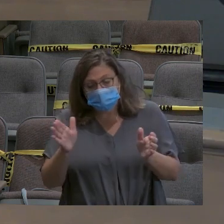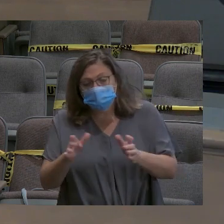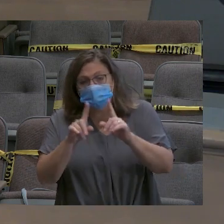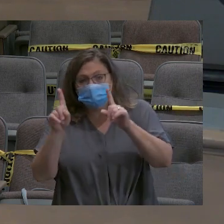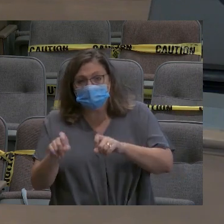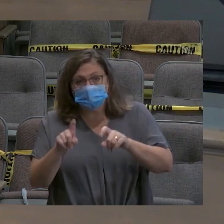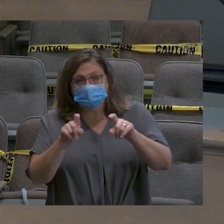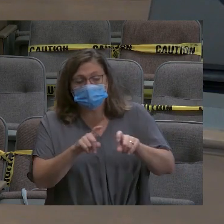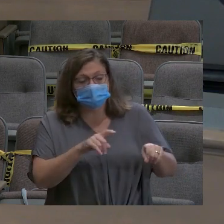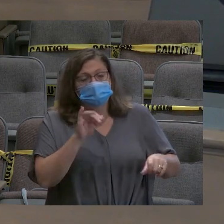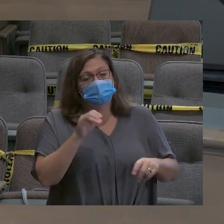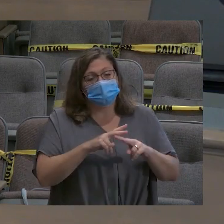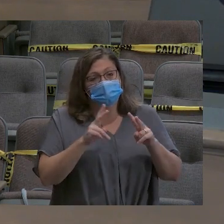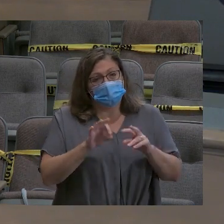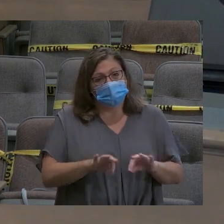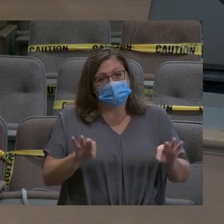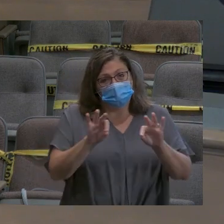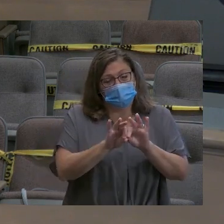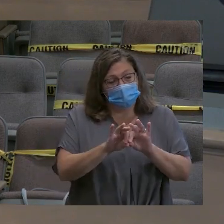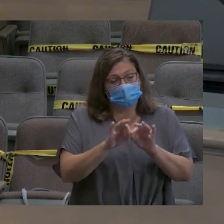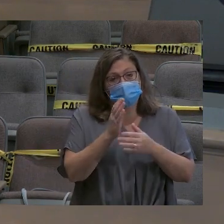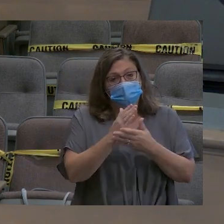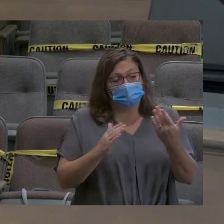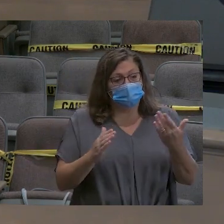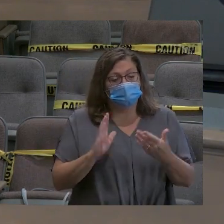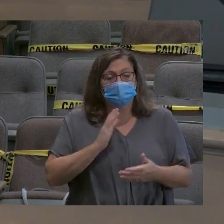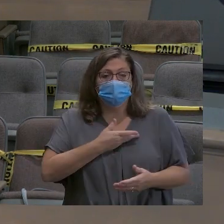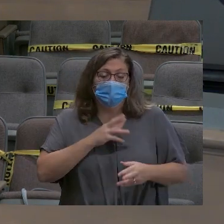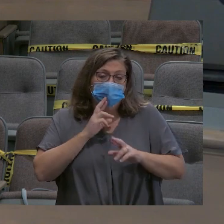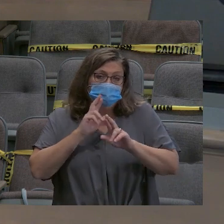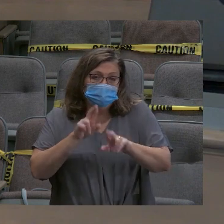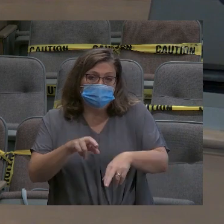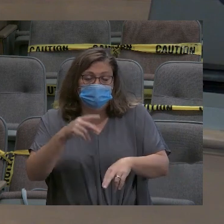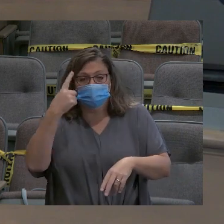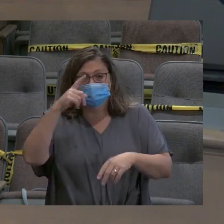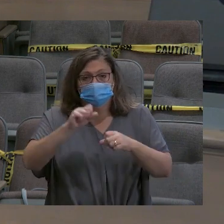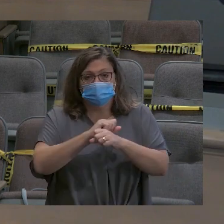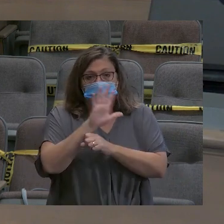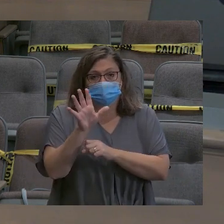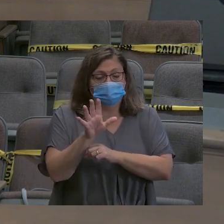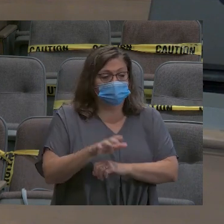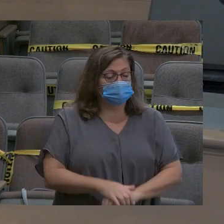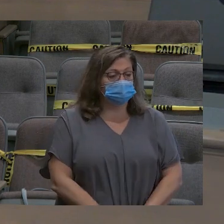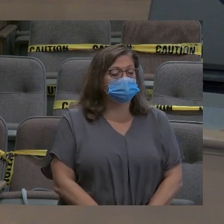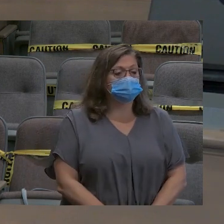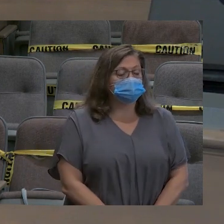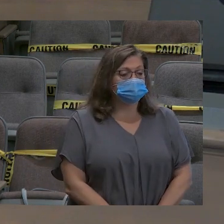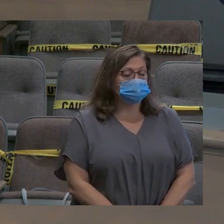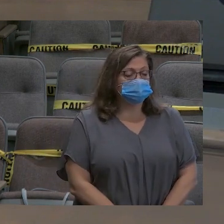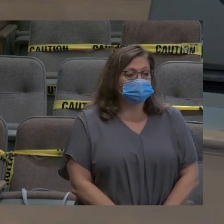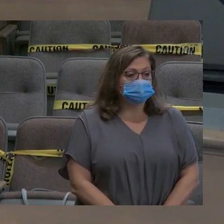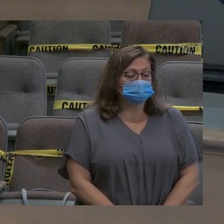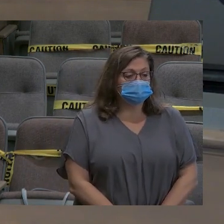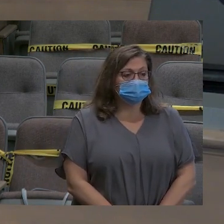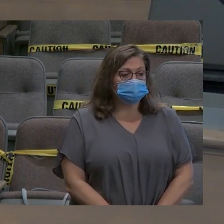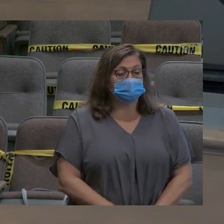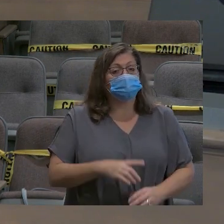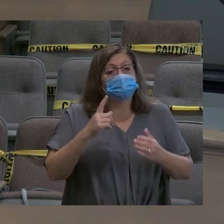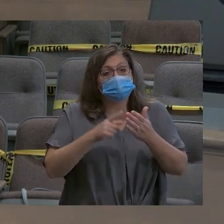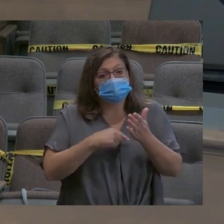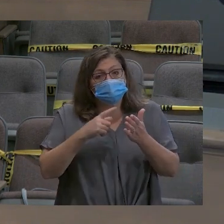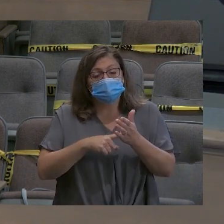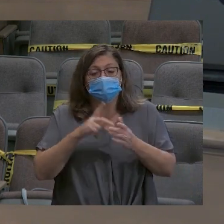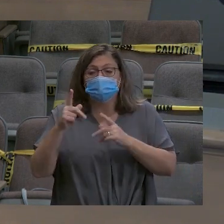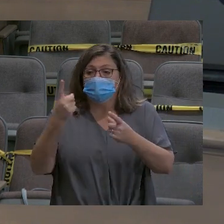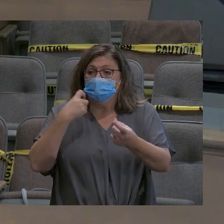important component of our response to COVID-19. And sometimes we're asked, well, who should be tested?